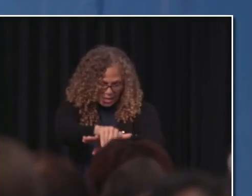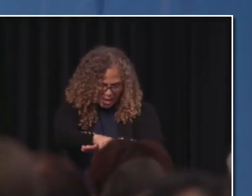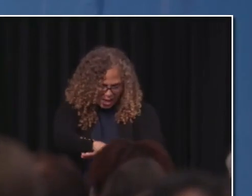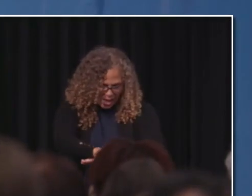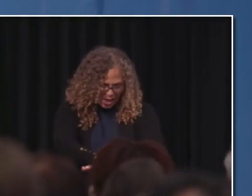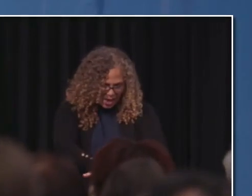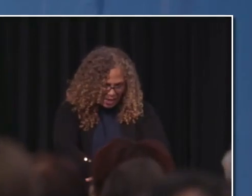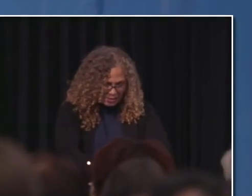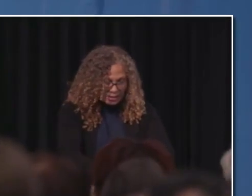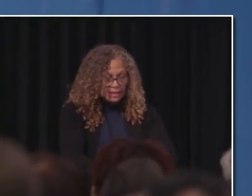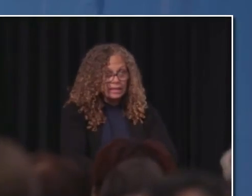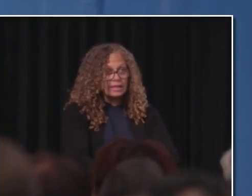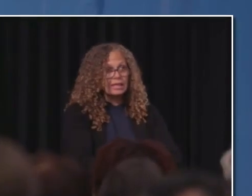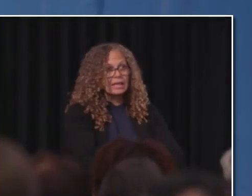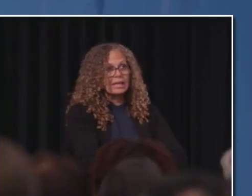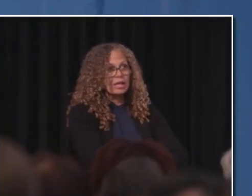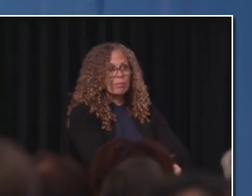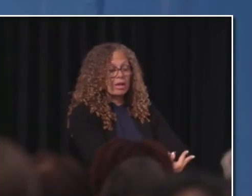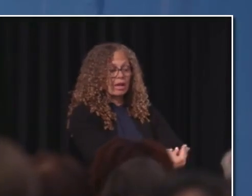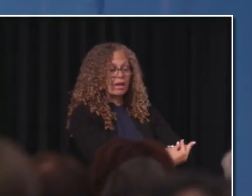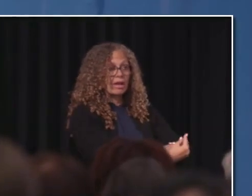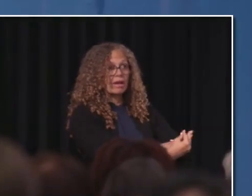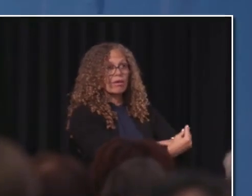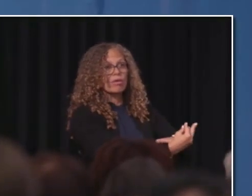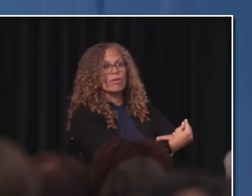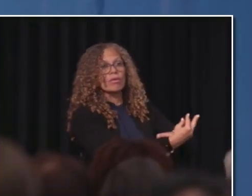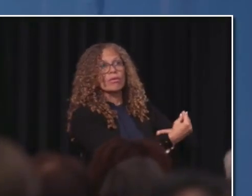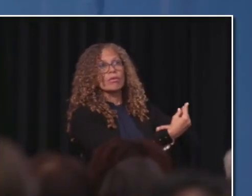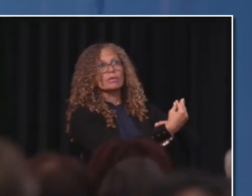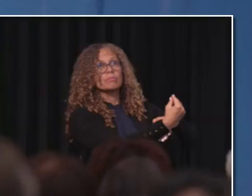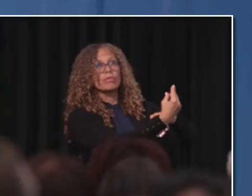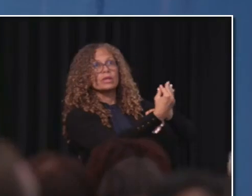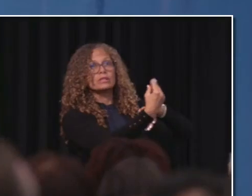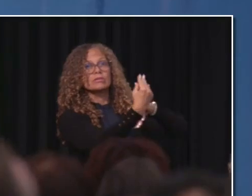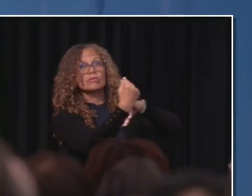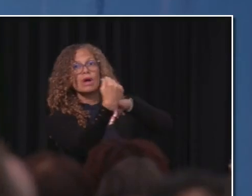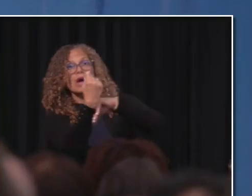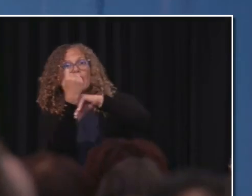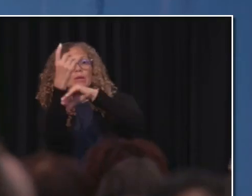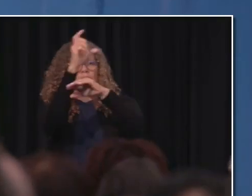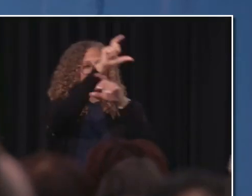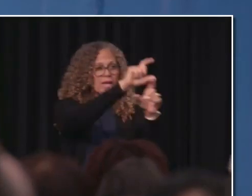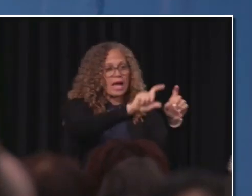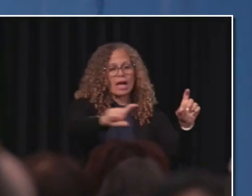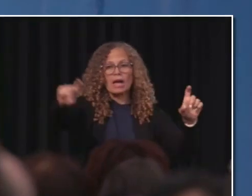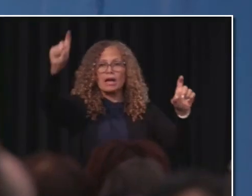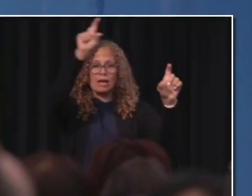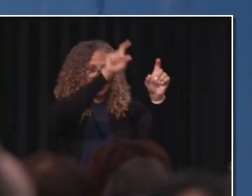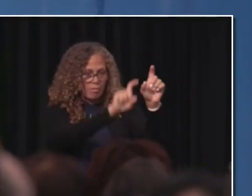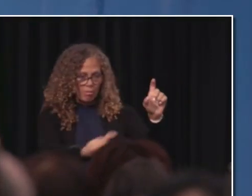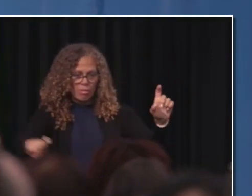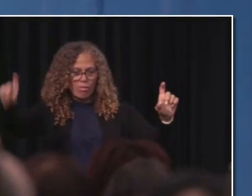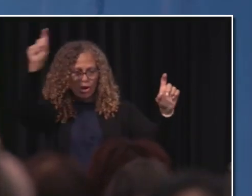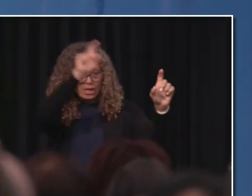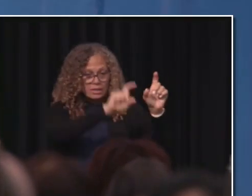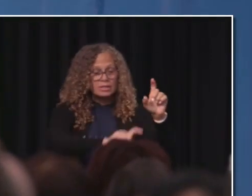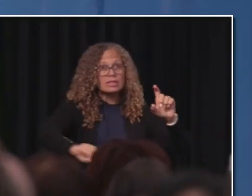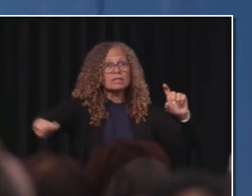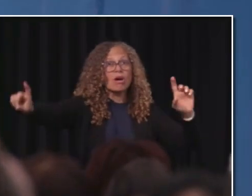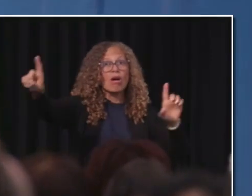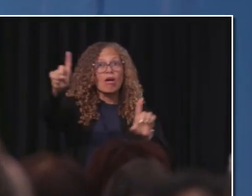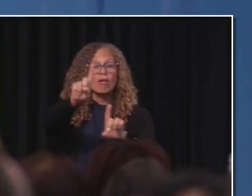twilight's last gleaming, whose broad stripes and